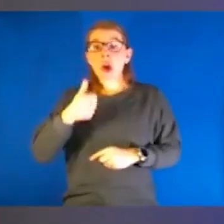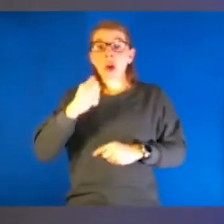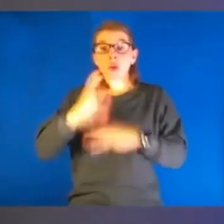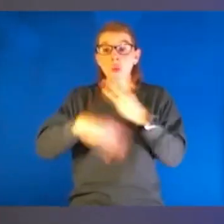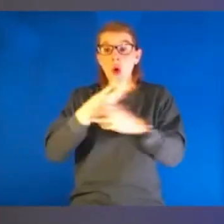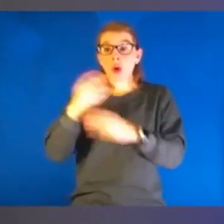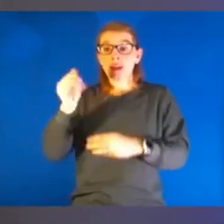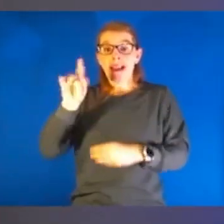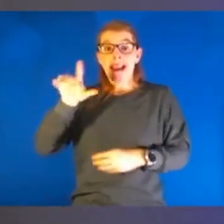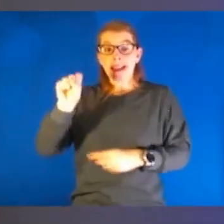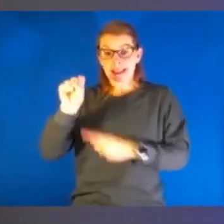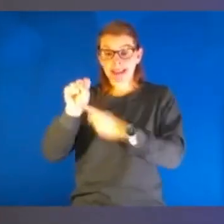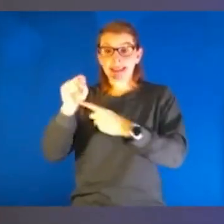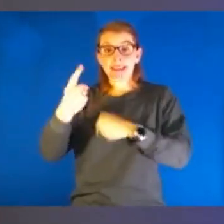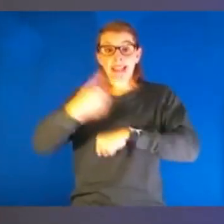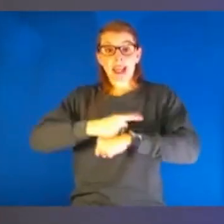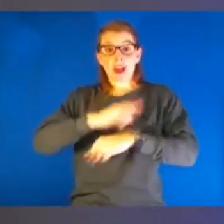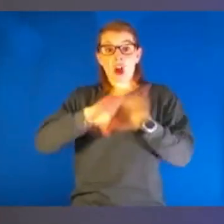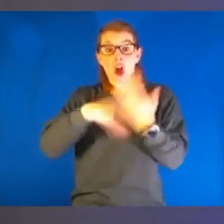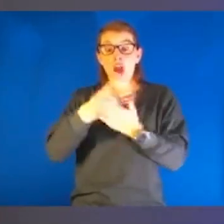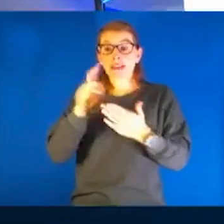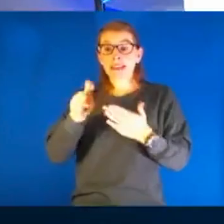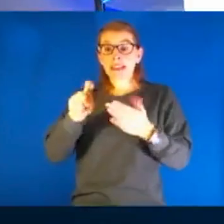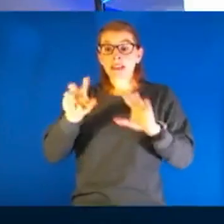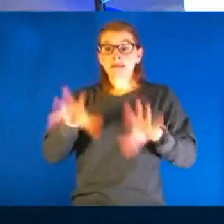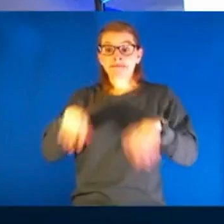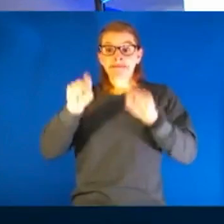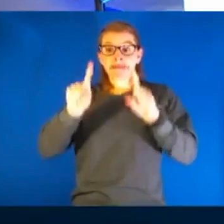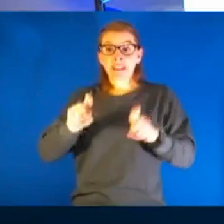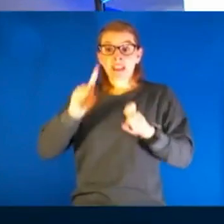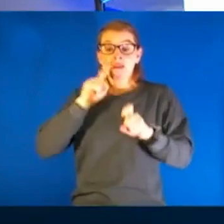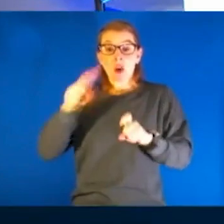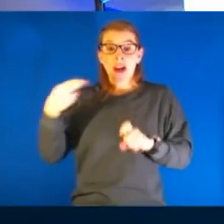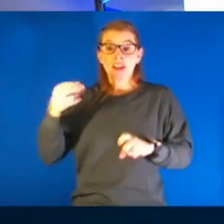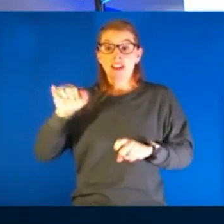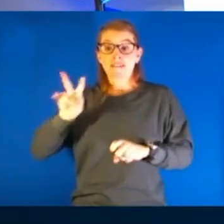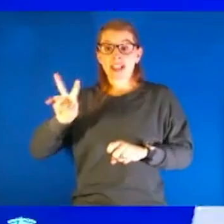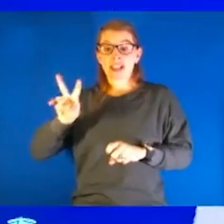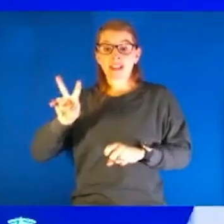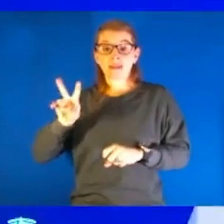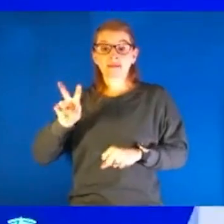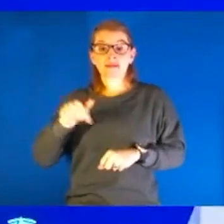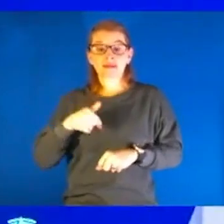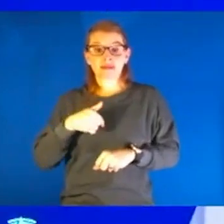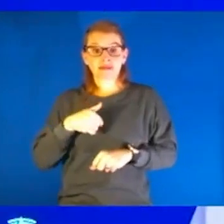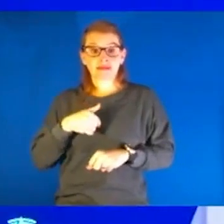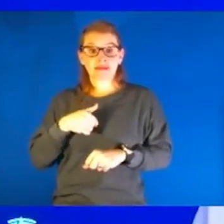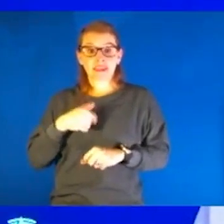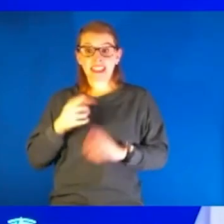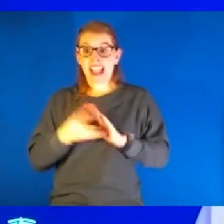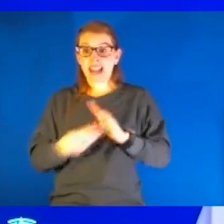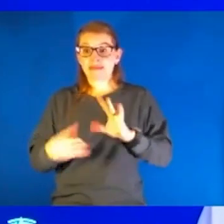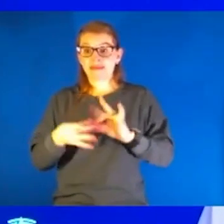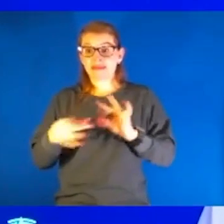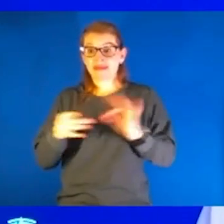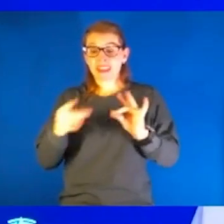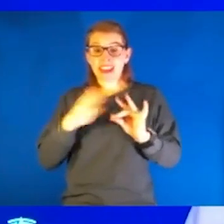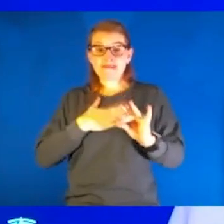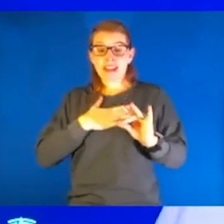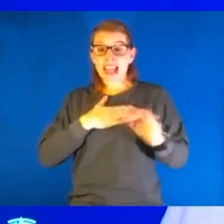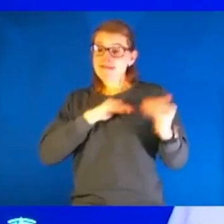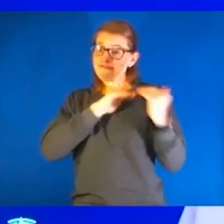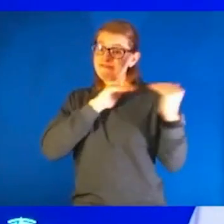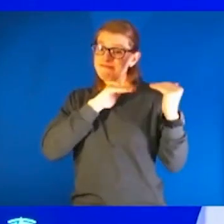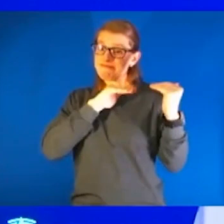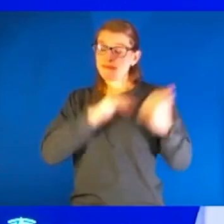tested for HIV. All right. Dr. Hawk. I would just echo the comments of my esteemed colleagues and